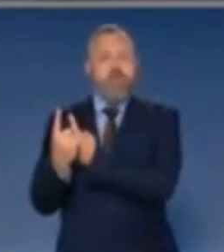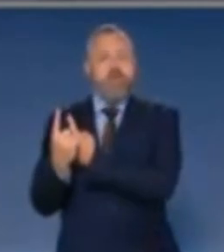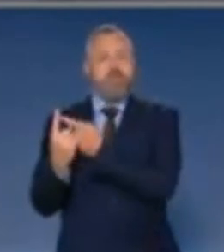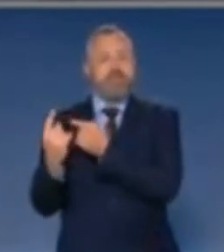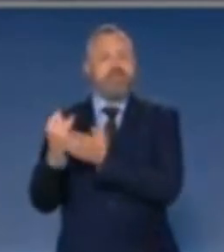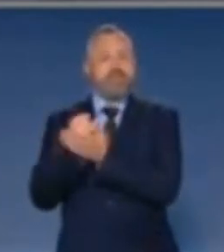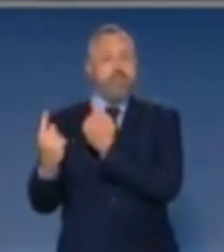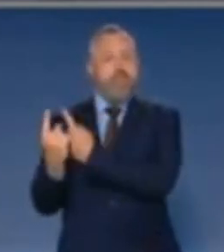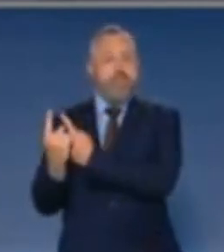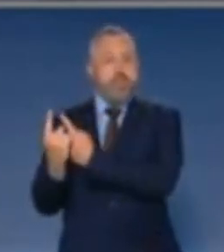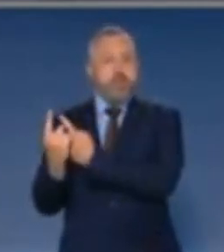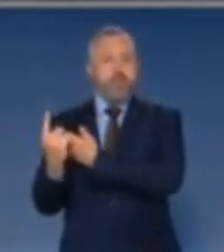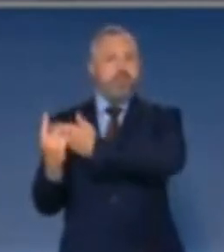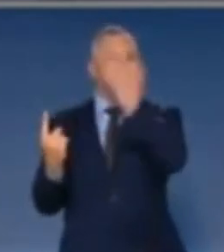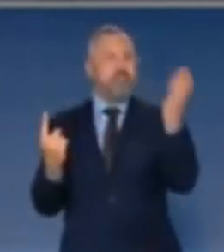did not complete the training.